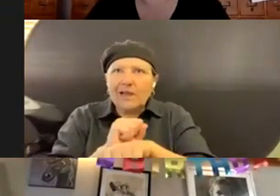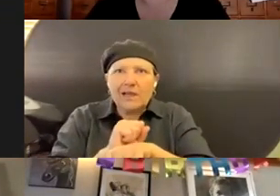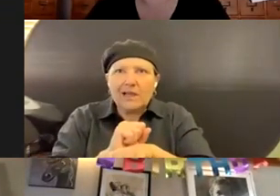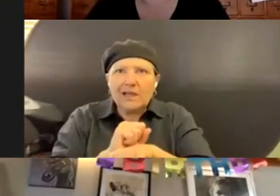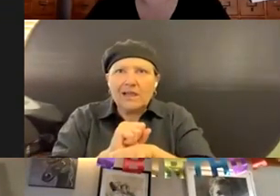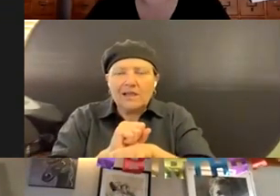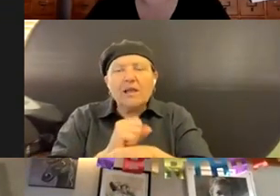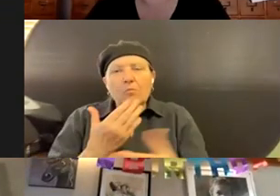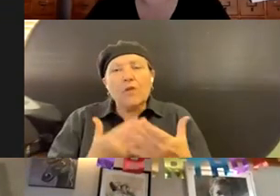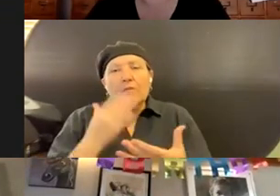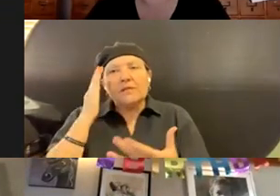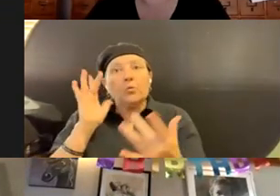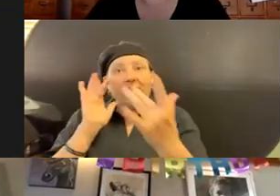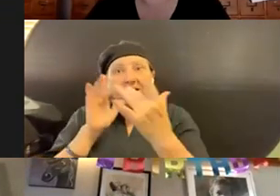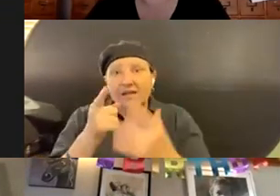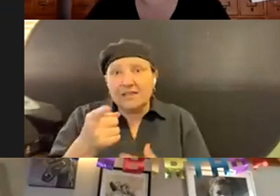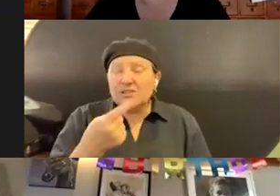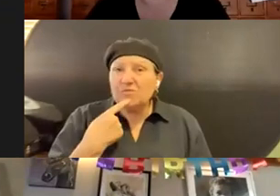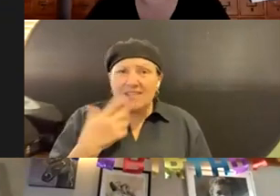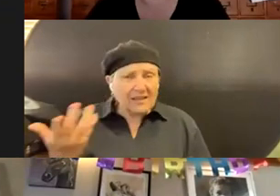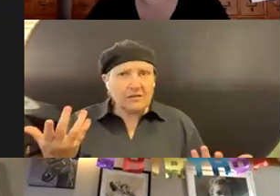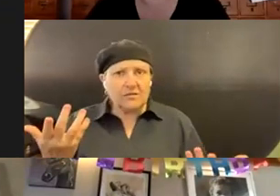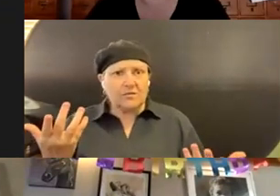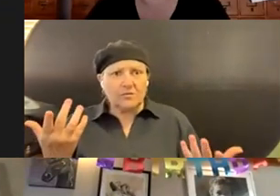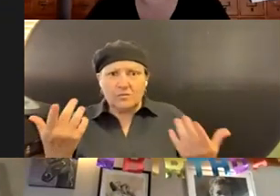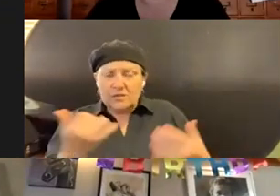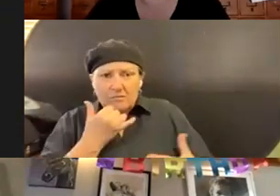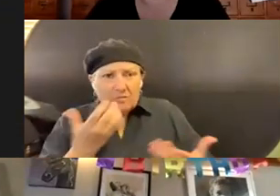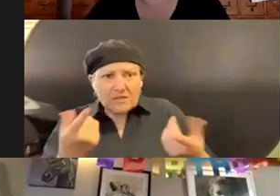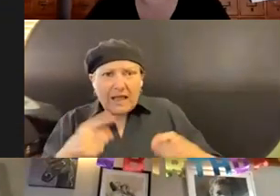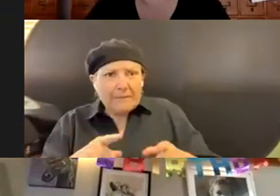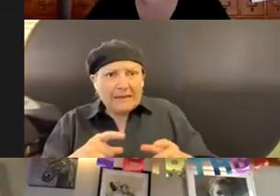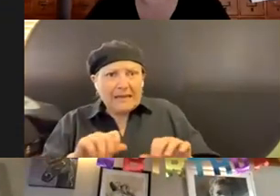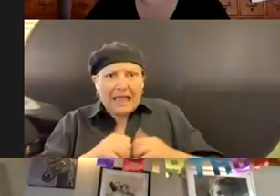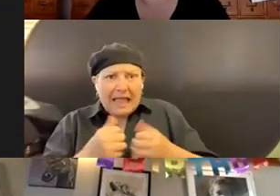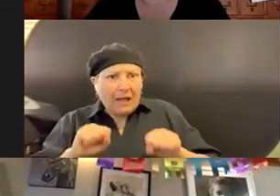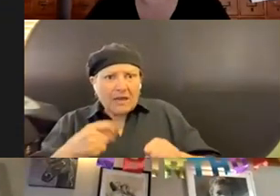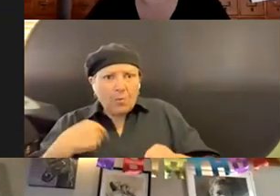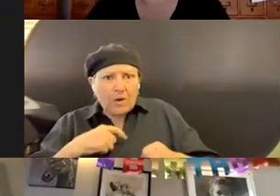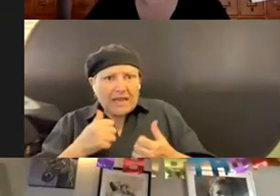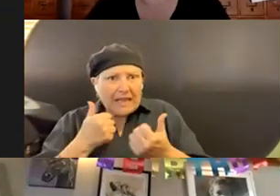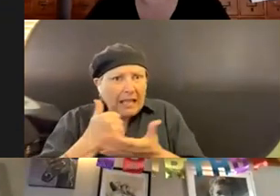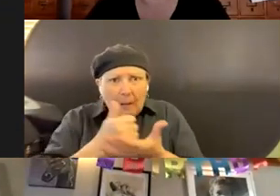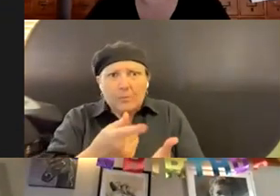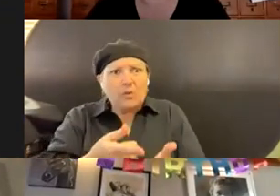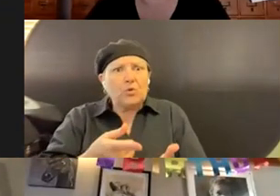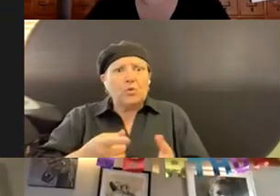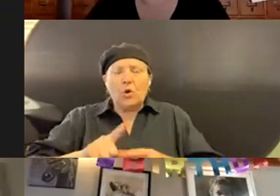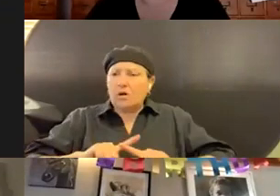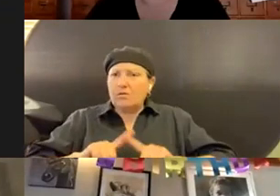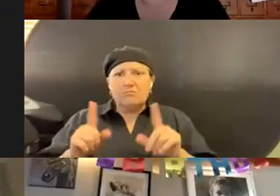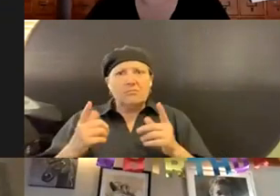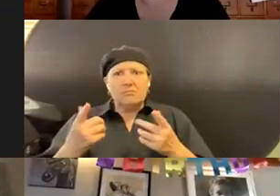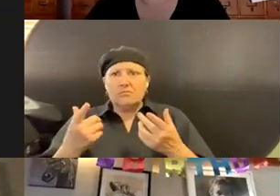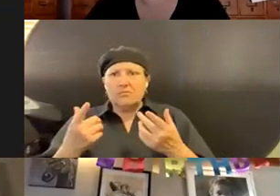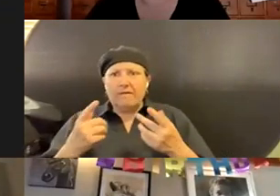probably be reaching out to you and saying like, hey, what's going on, or how can we help you, or how can we differentiate the work that we're doing? Because at the end of